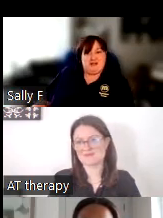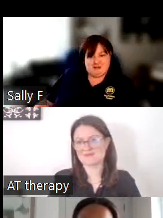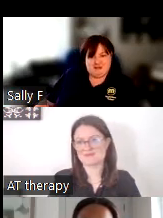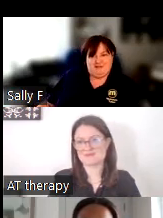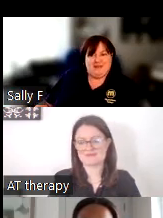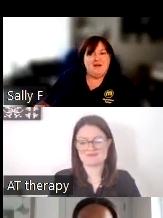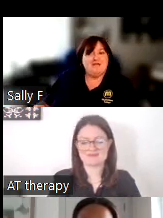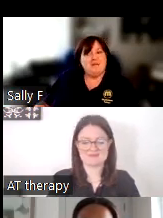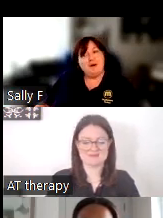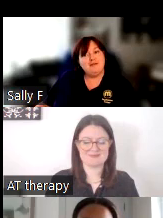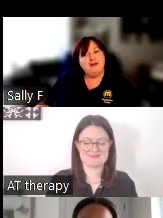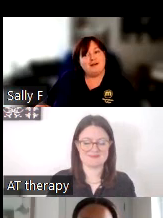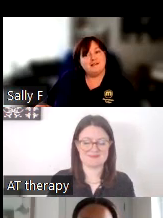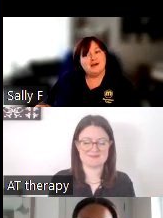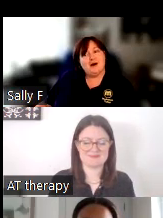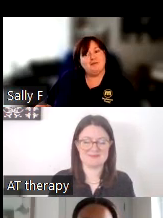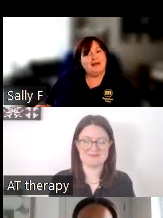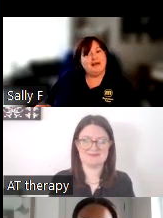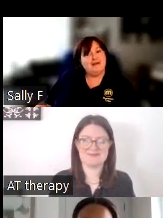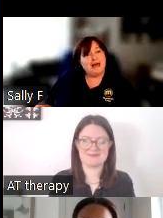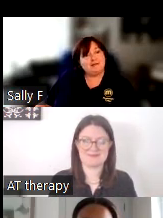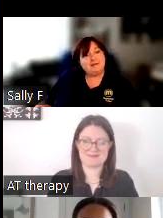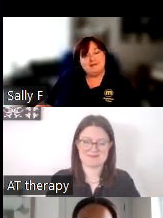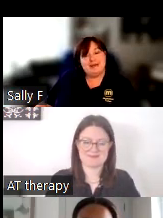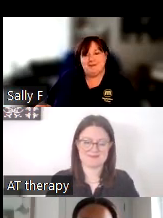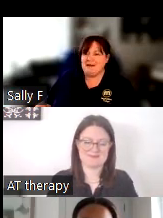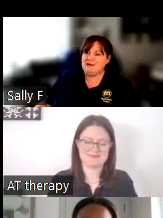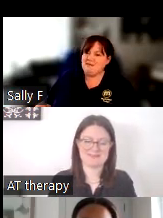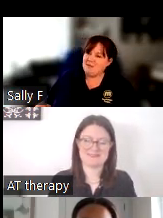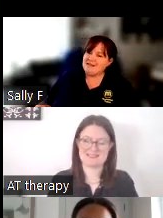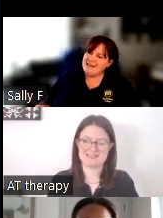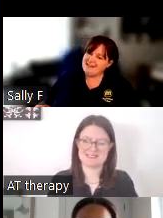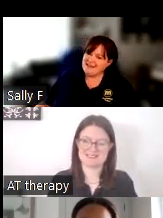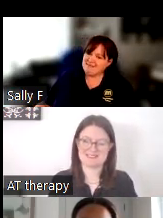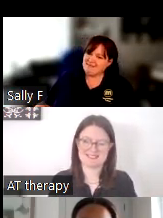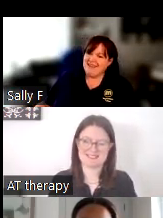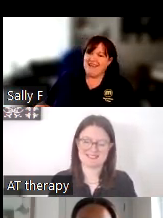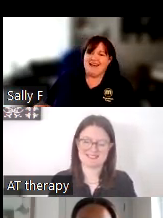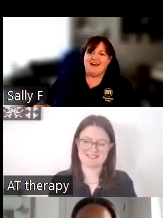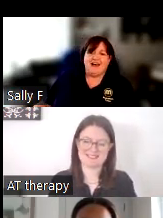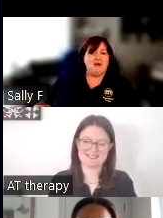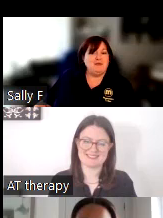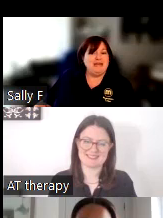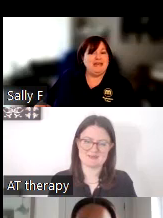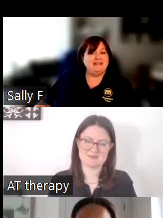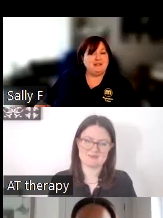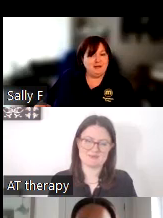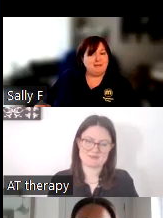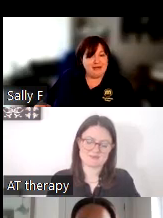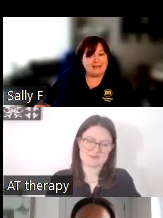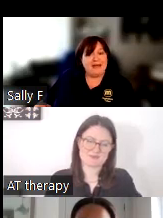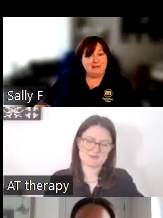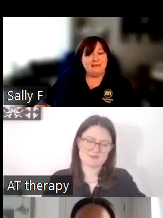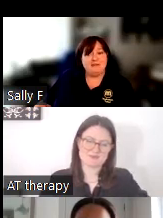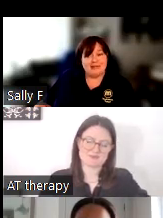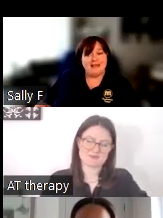to songs. From pop and rock to opera and rap, you name it, we've probably signed it. We do look